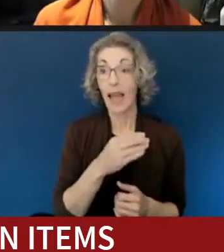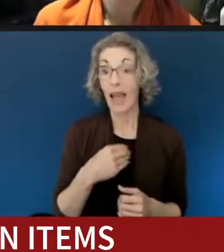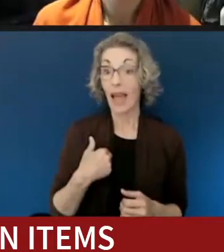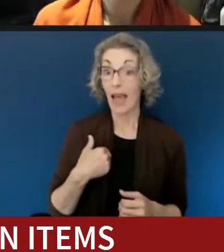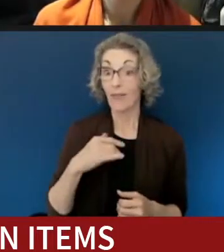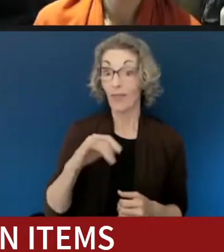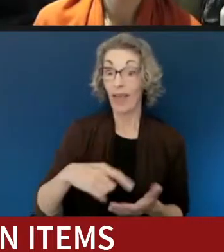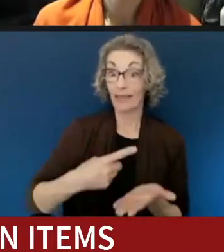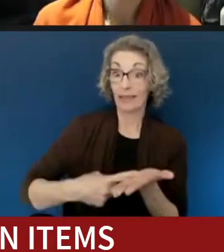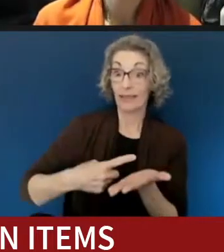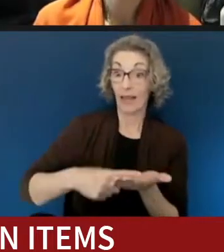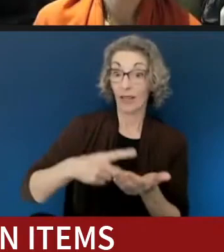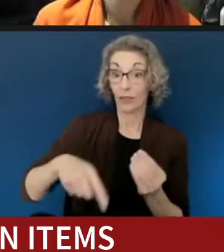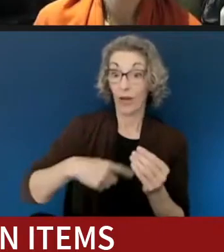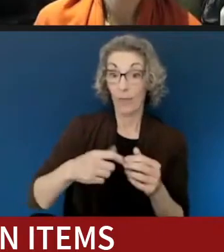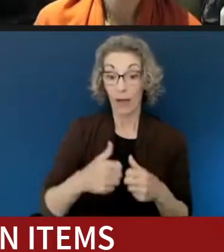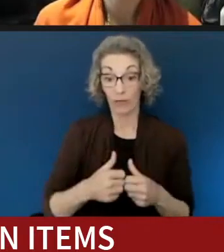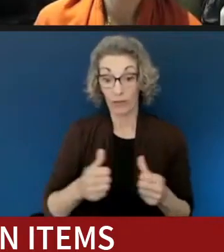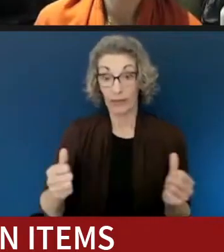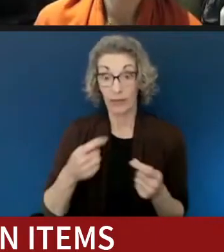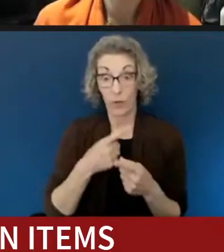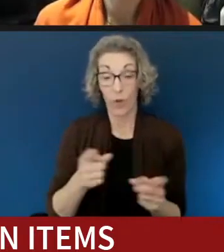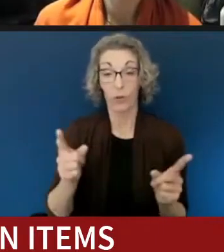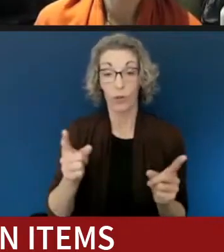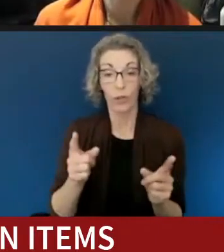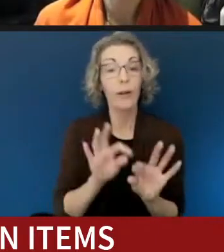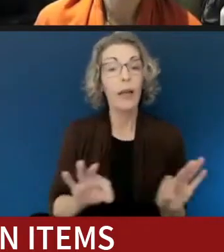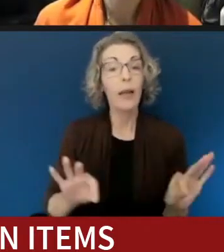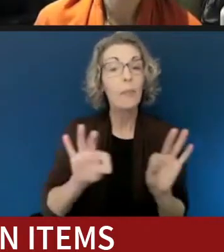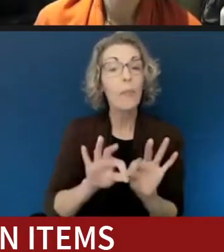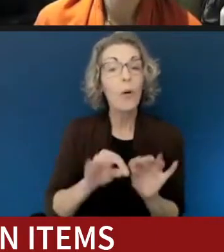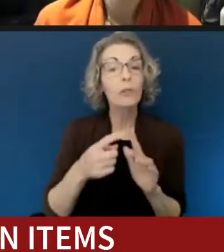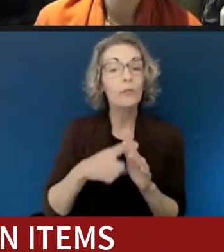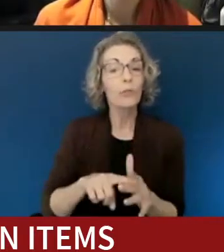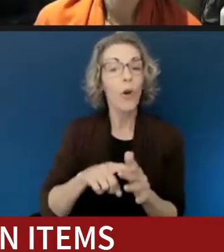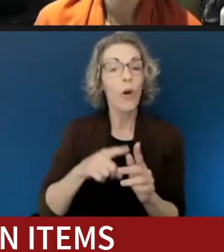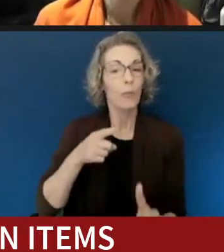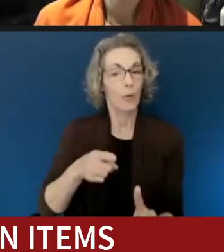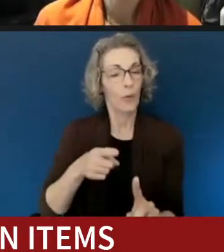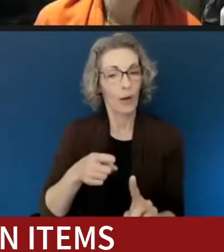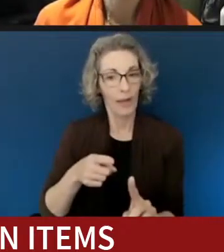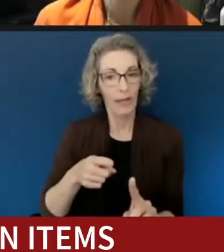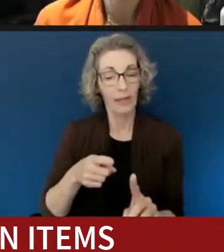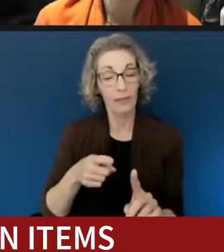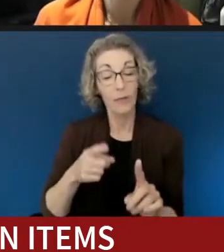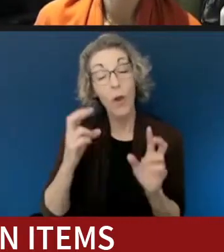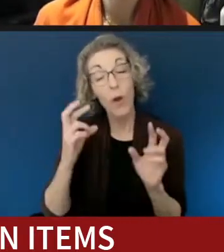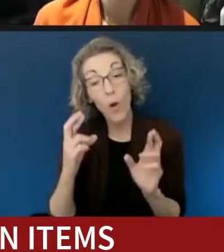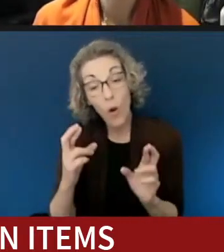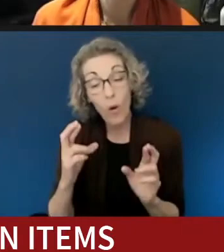is really important starting point, and hopefully there will be